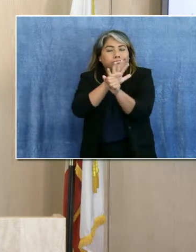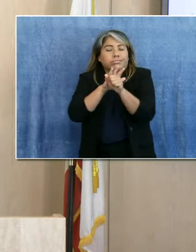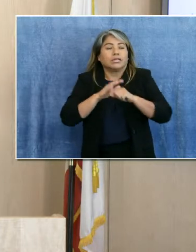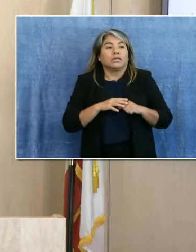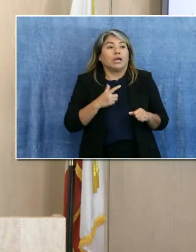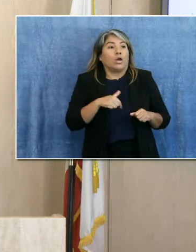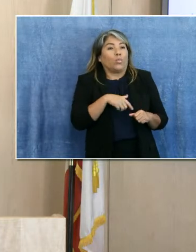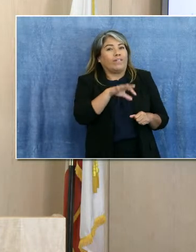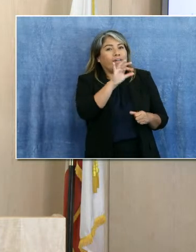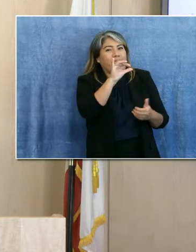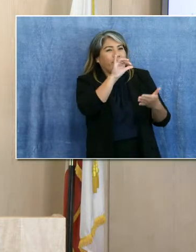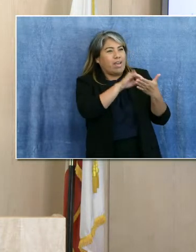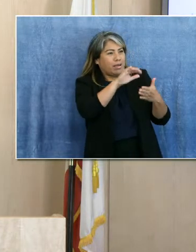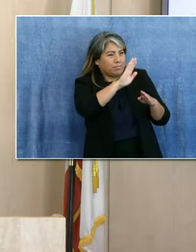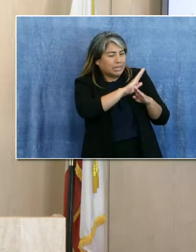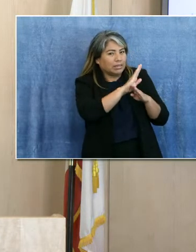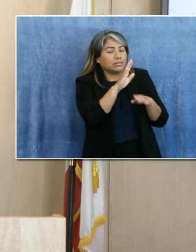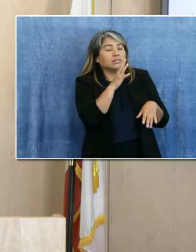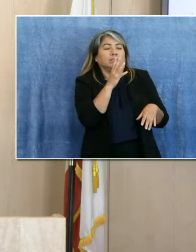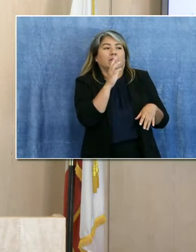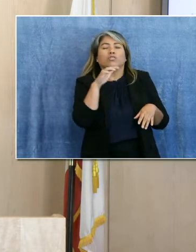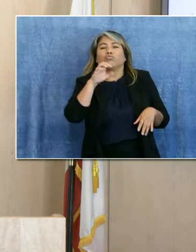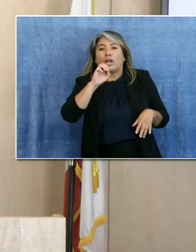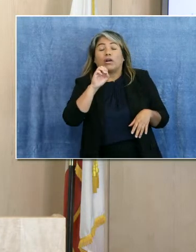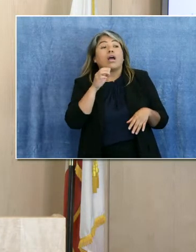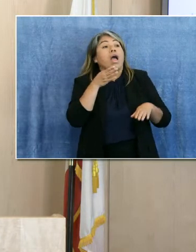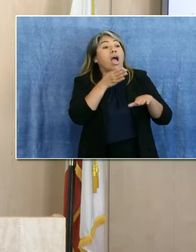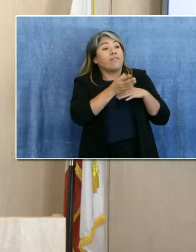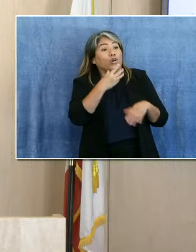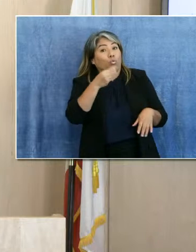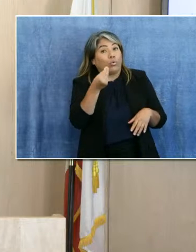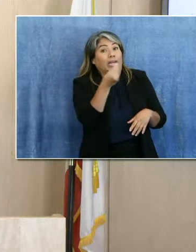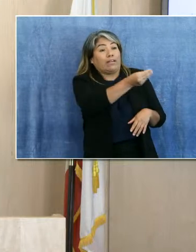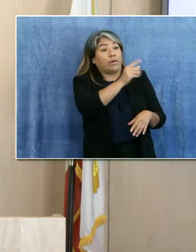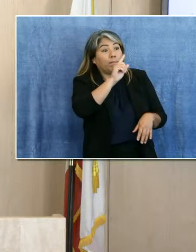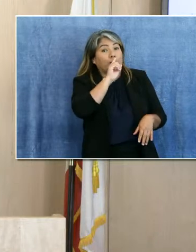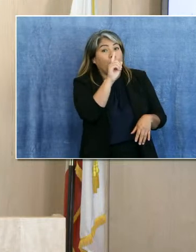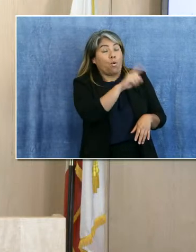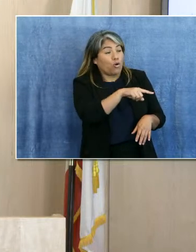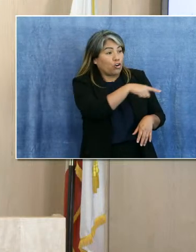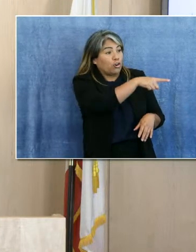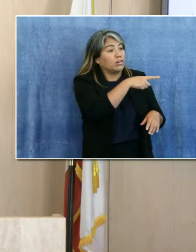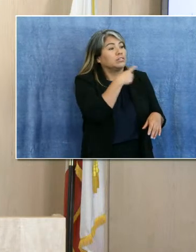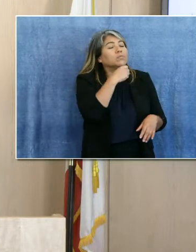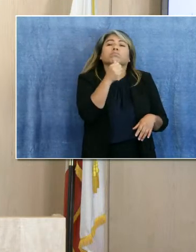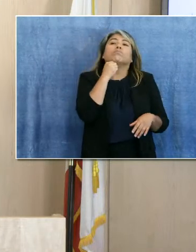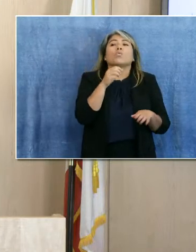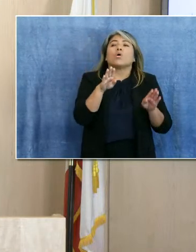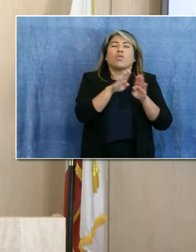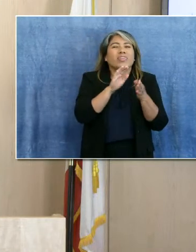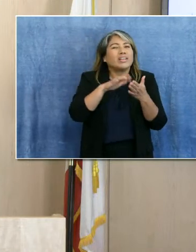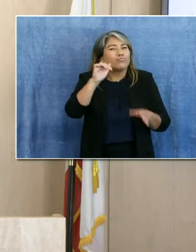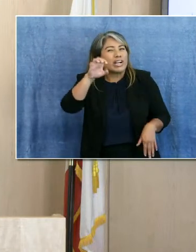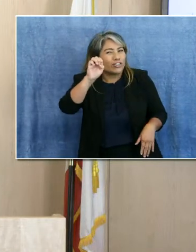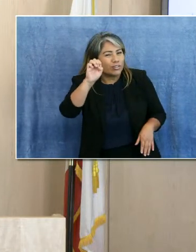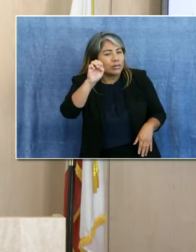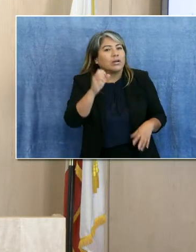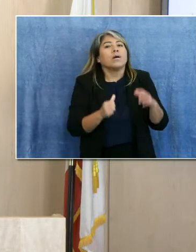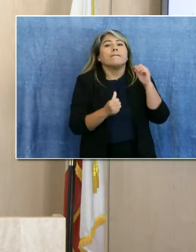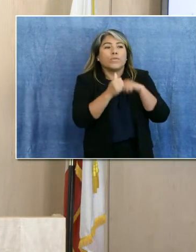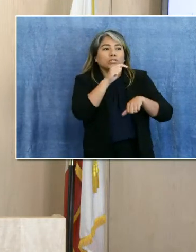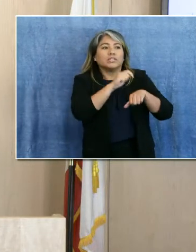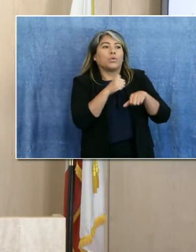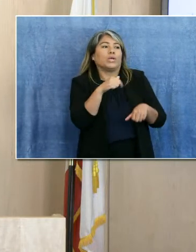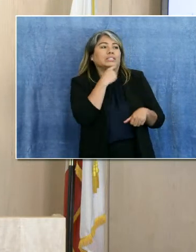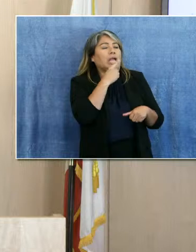is a rare occasion that after being served with a public health closure notice that they don't close. In most every instance, either a cease and